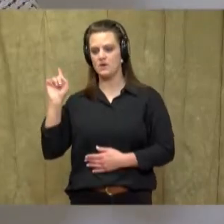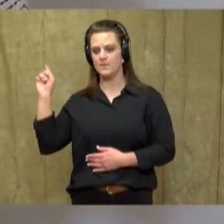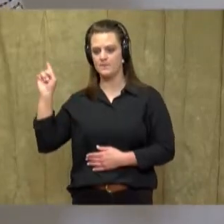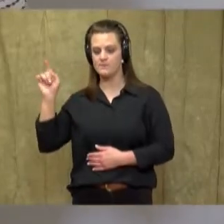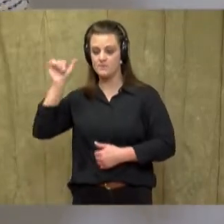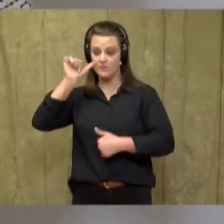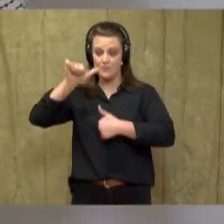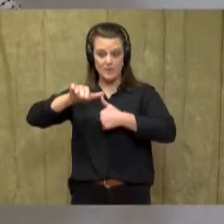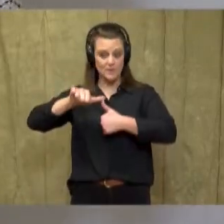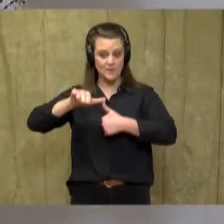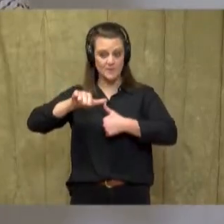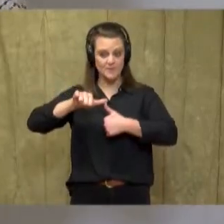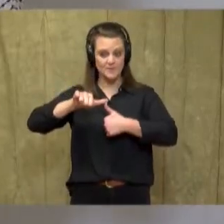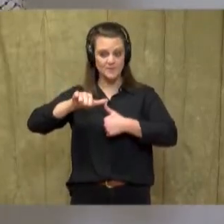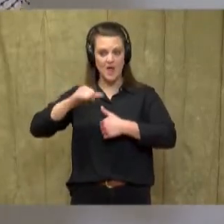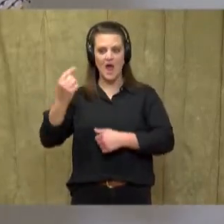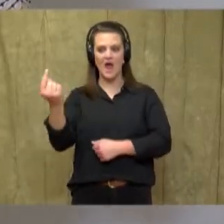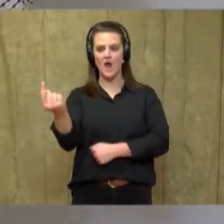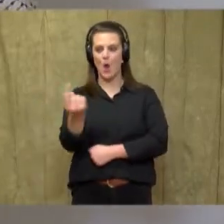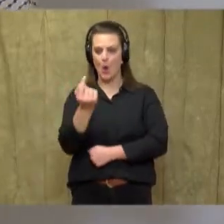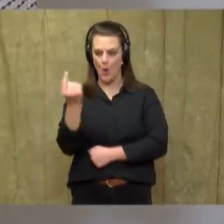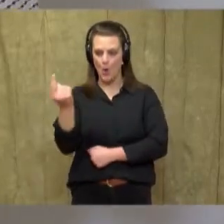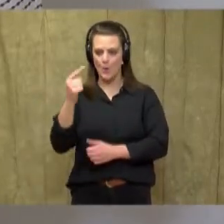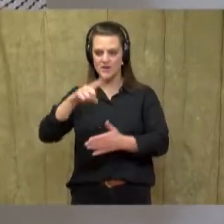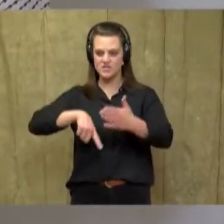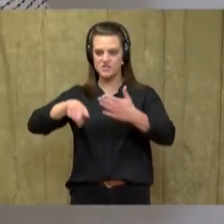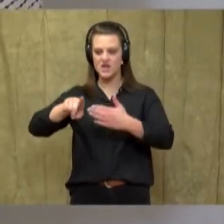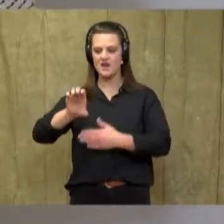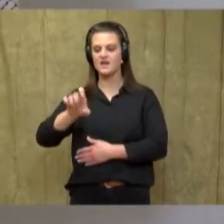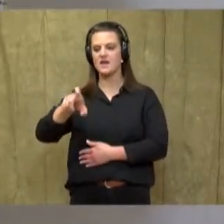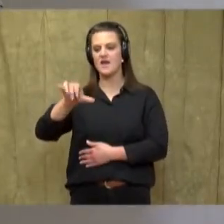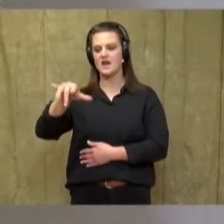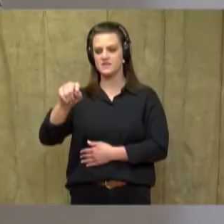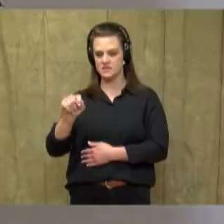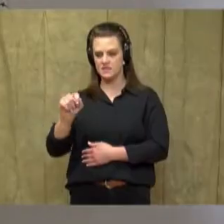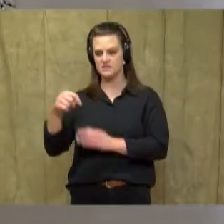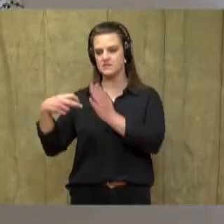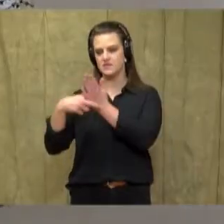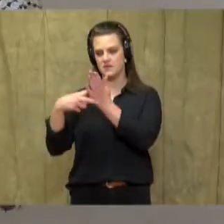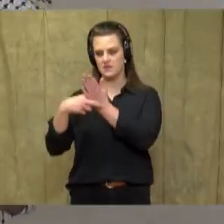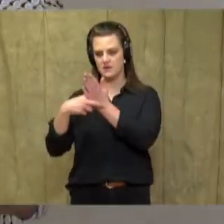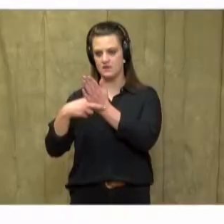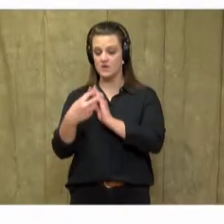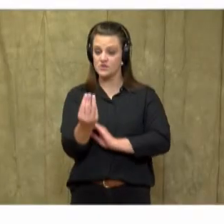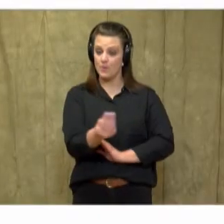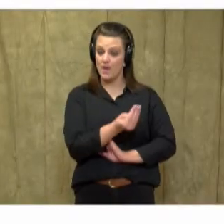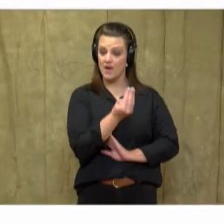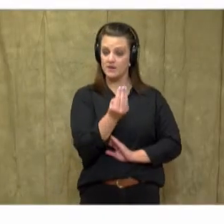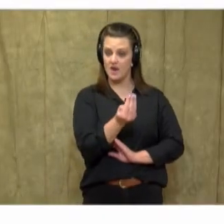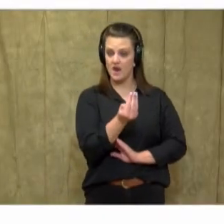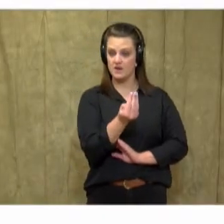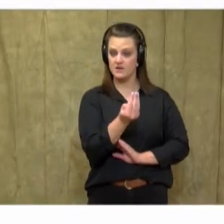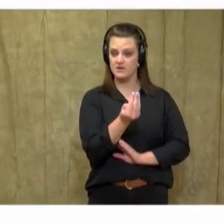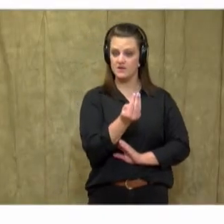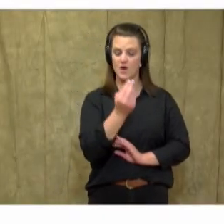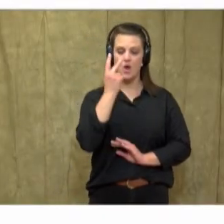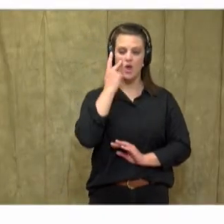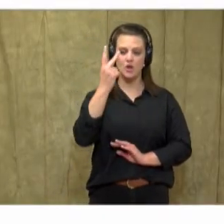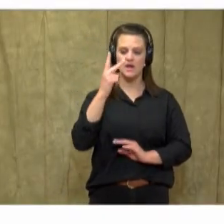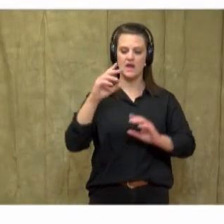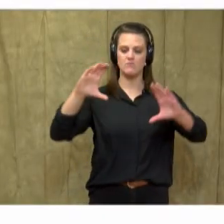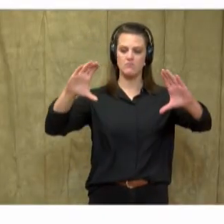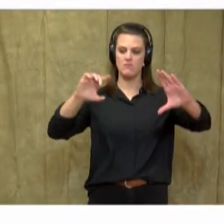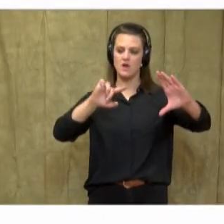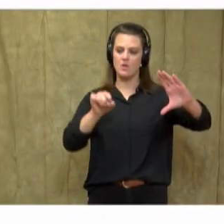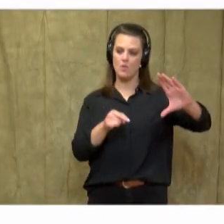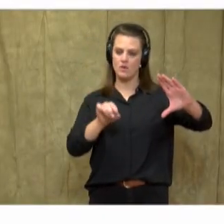Remember, I said I always check your exit ticket. On Monday, your exit ticket had you looking at the ordered